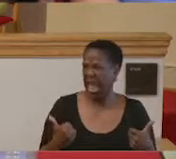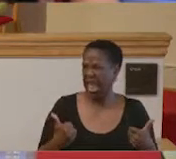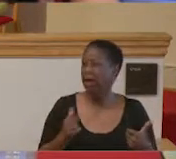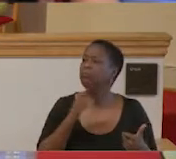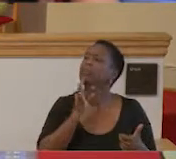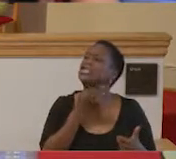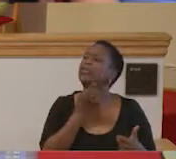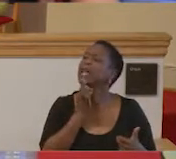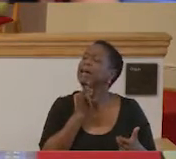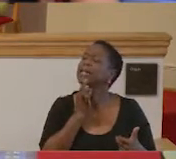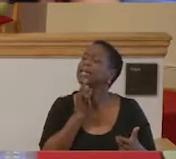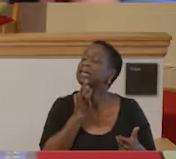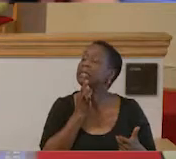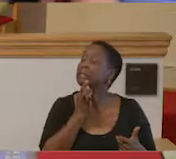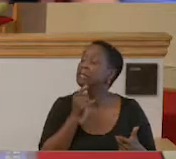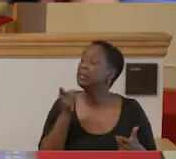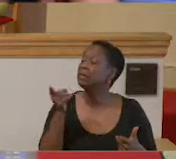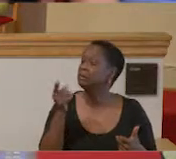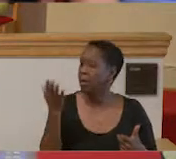of curiosity, if